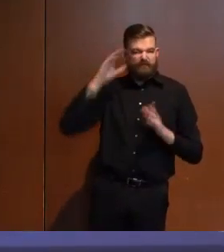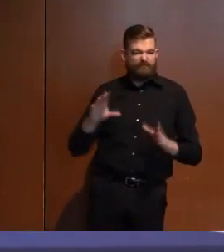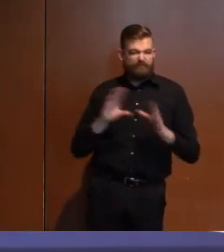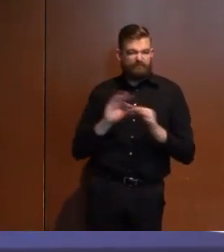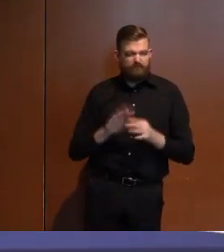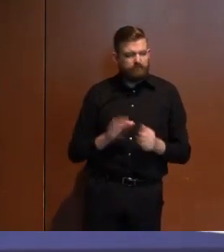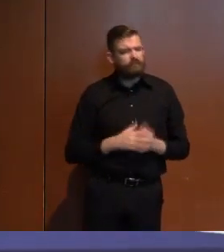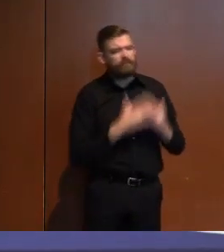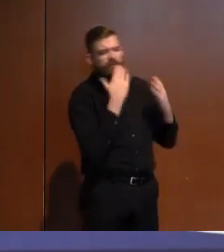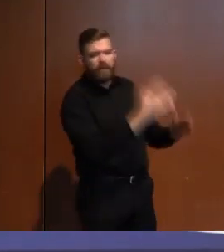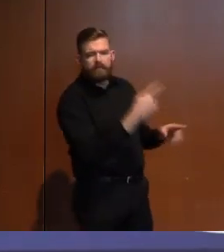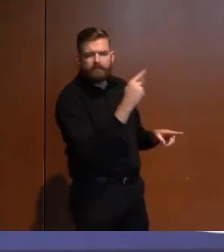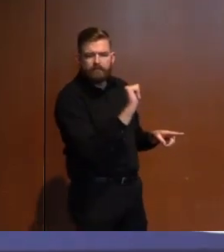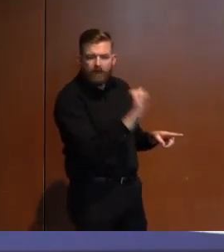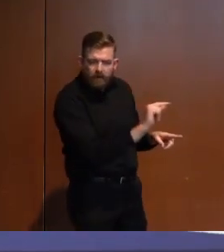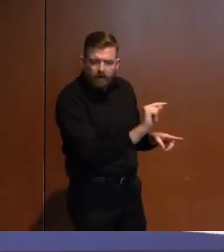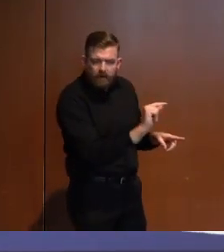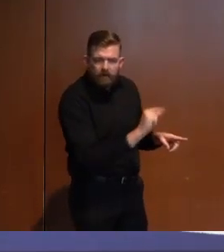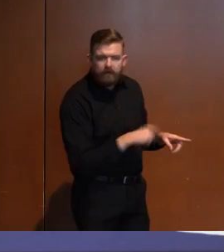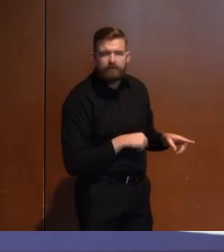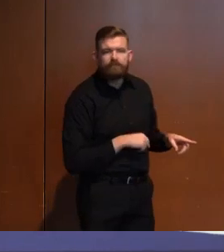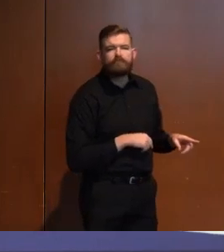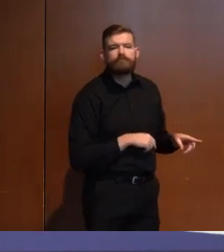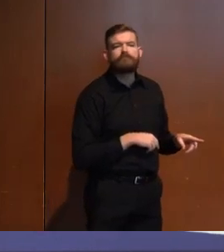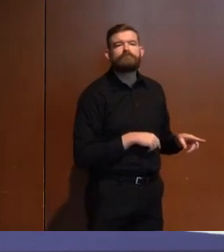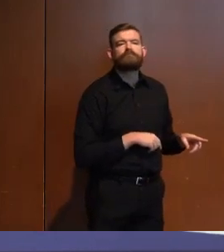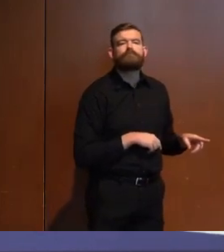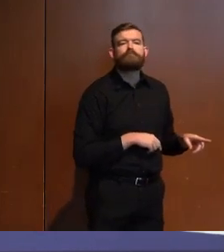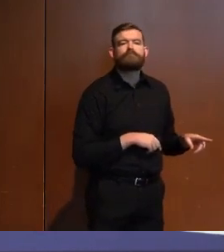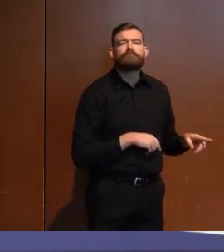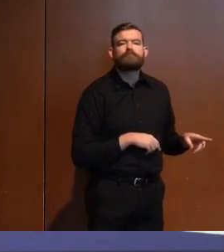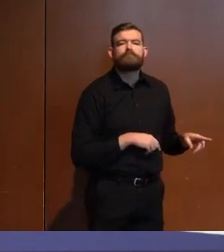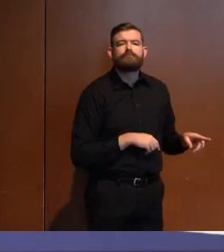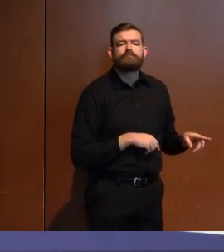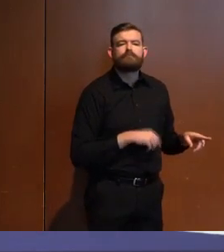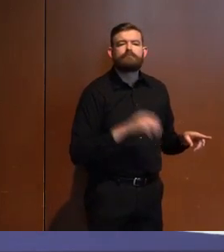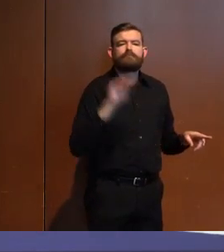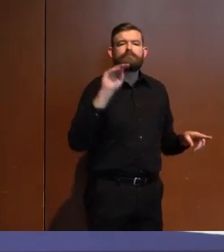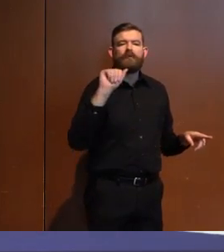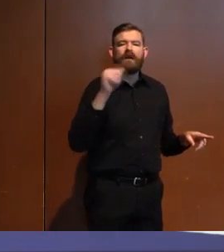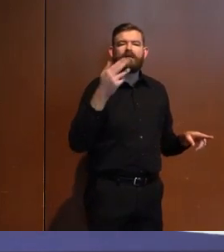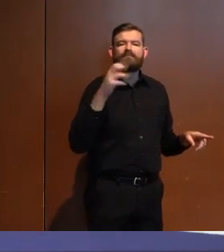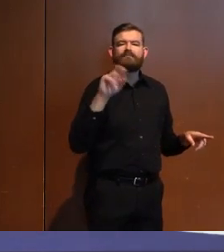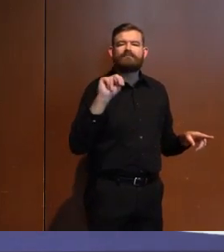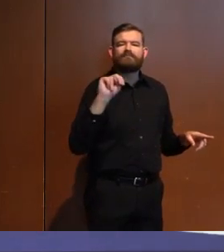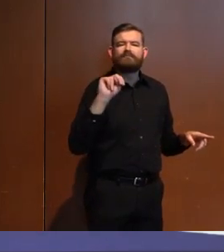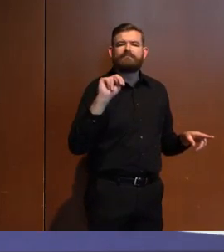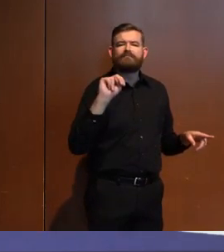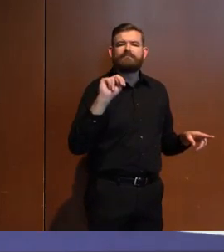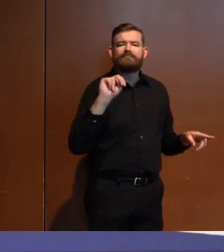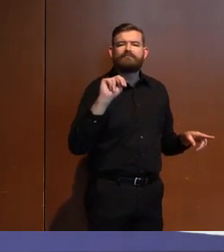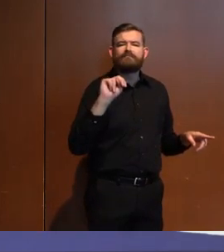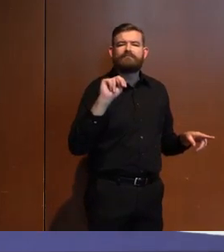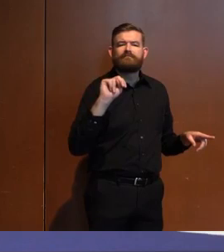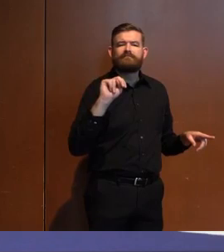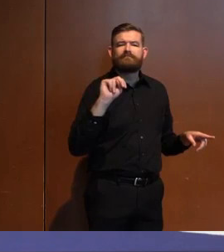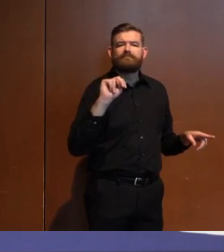one, if it's not going to, and it could violate, I don't think it's classified space. Jared will correct me if I'm wrong,